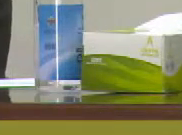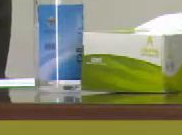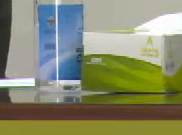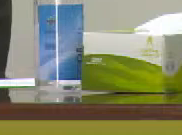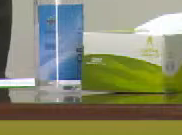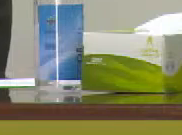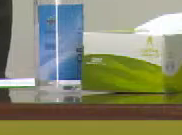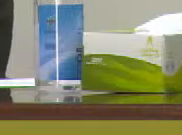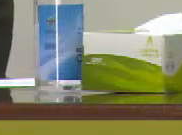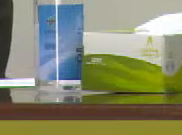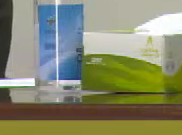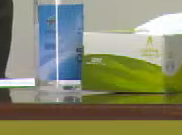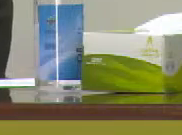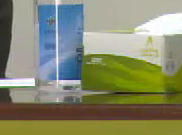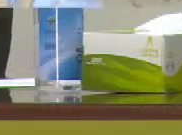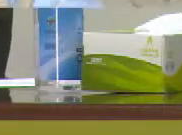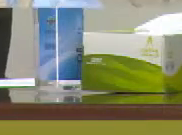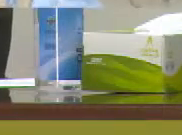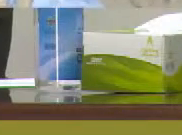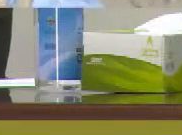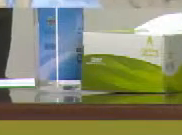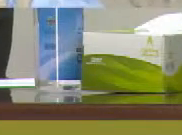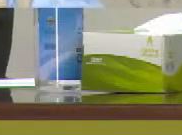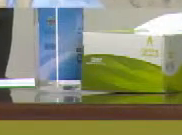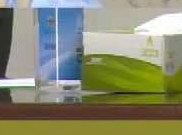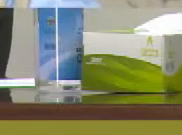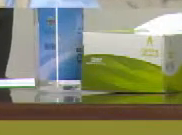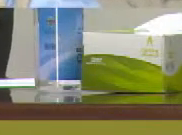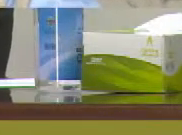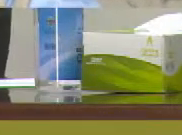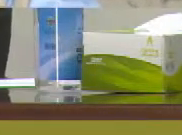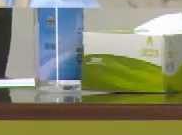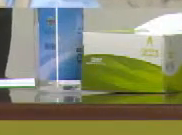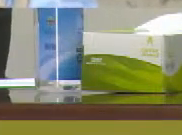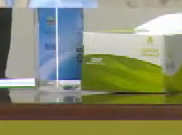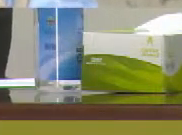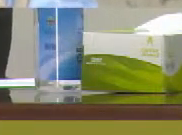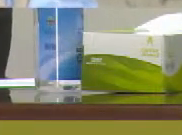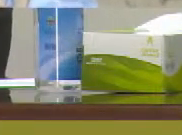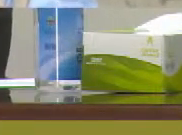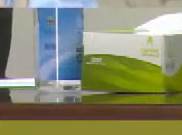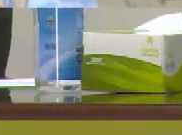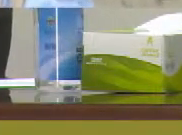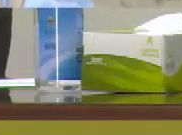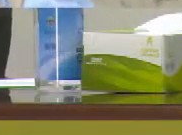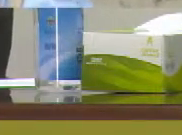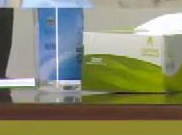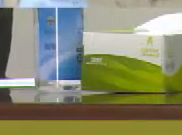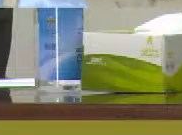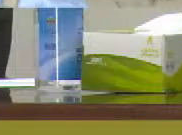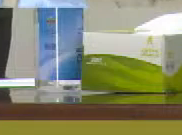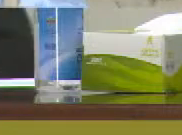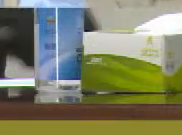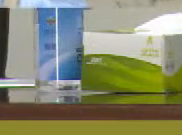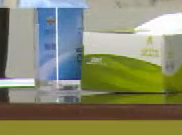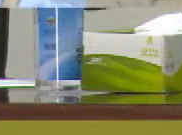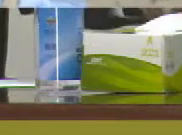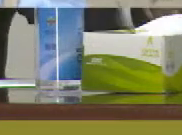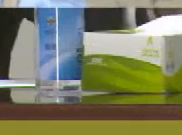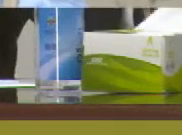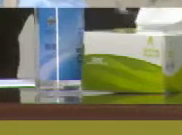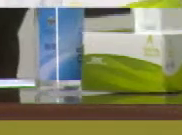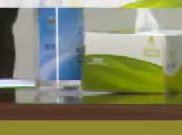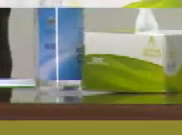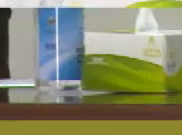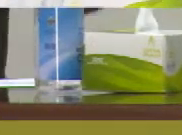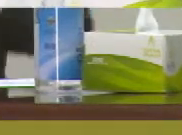The first would be your biographical information. We need to know who you are. Lo ba fulo la men na wala ita fan kunni wala kibaroti belafla